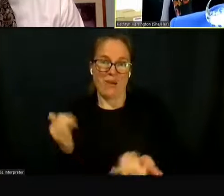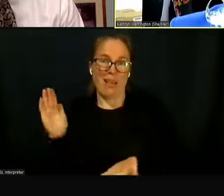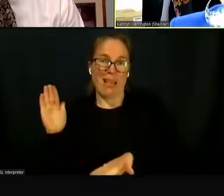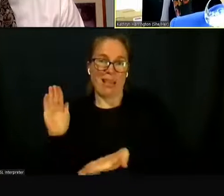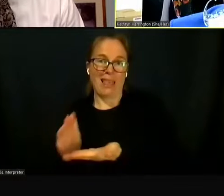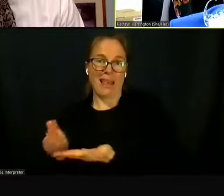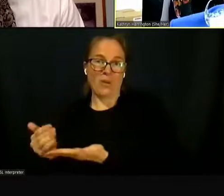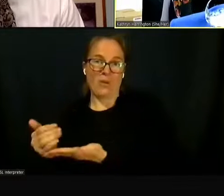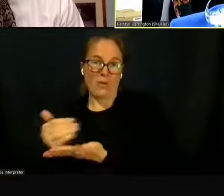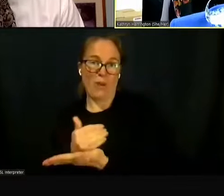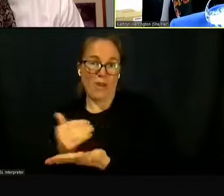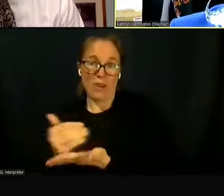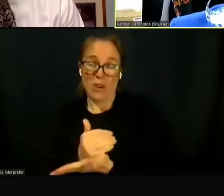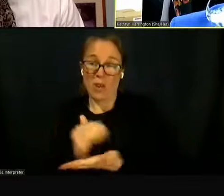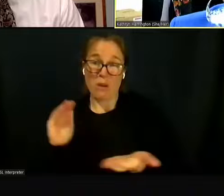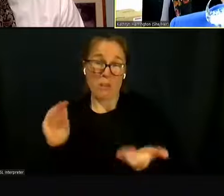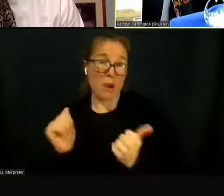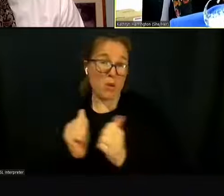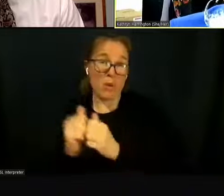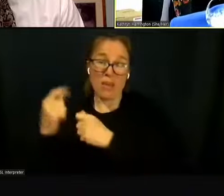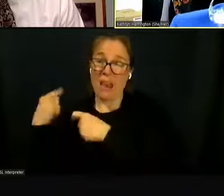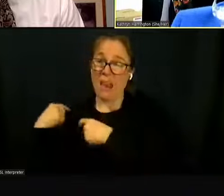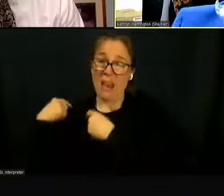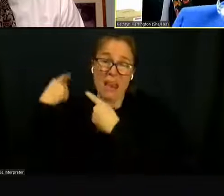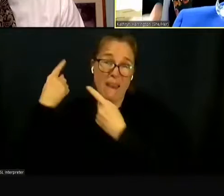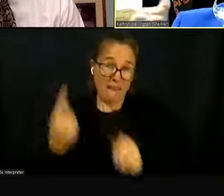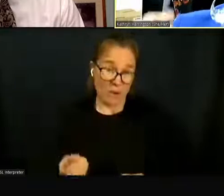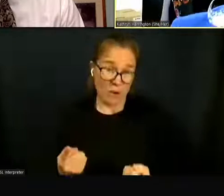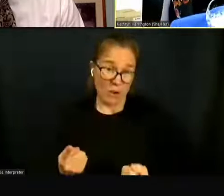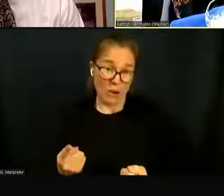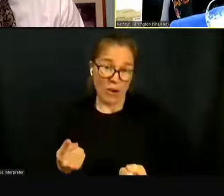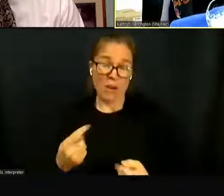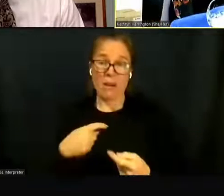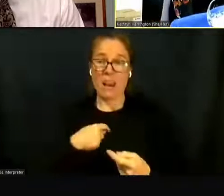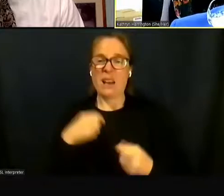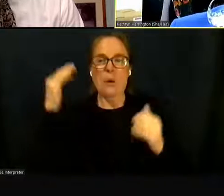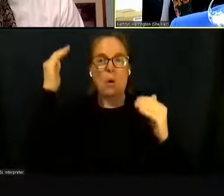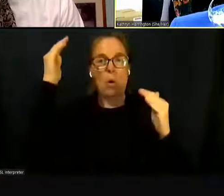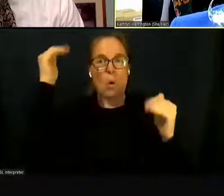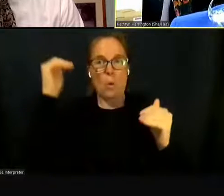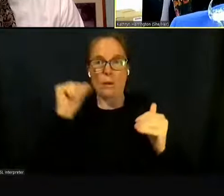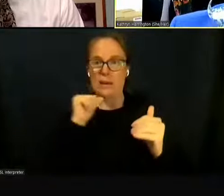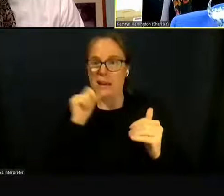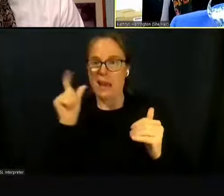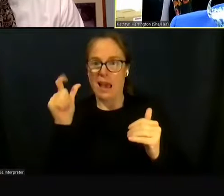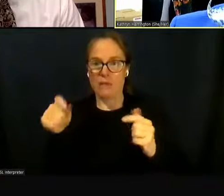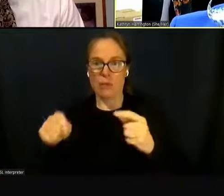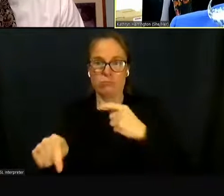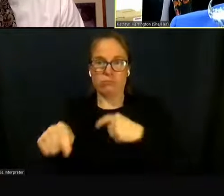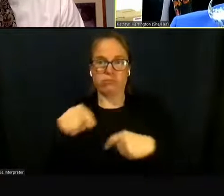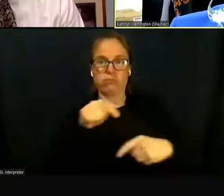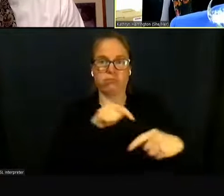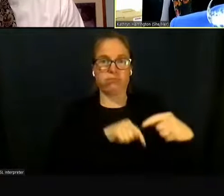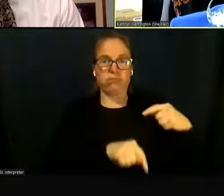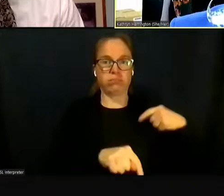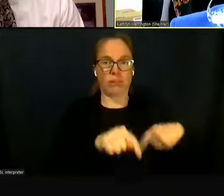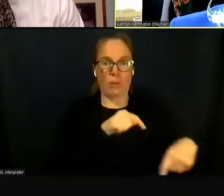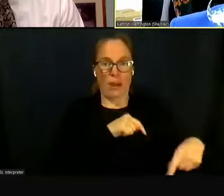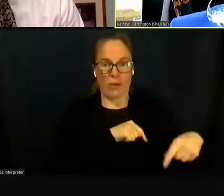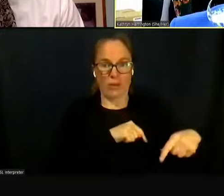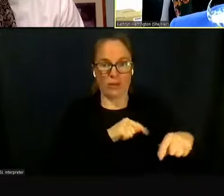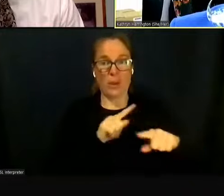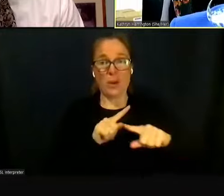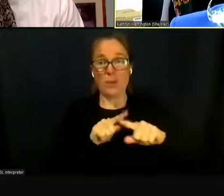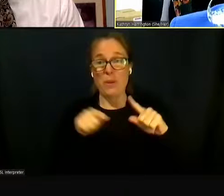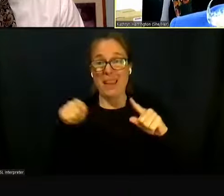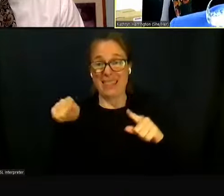we've had than ever before. So I'm hoping we won't have to go backwards. But this is definitely